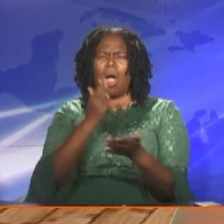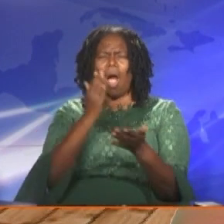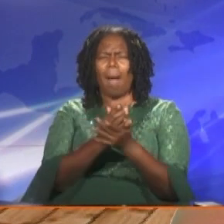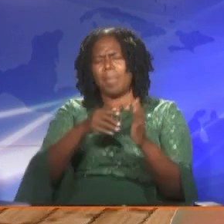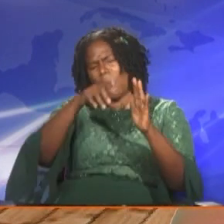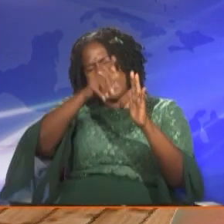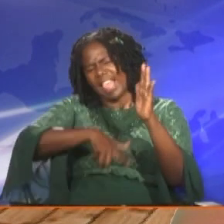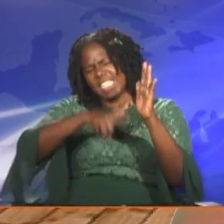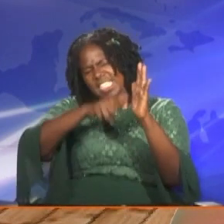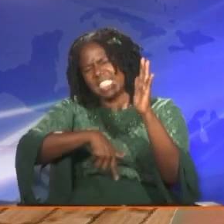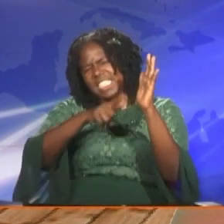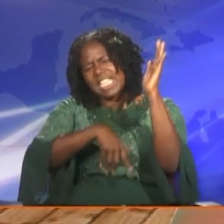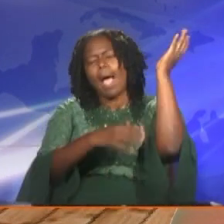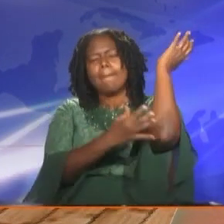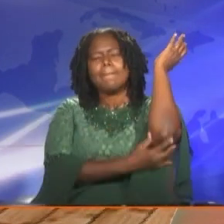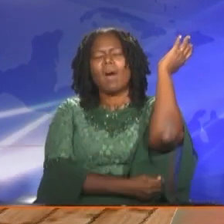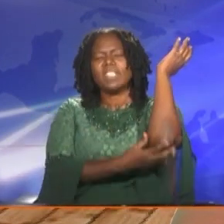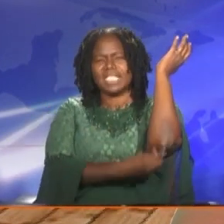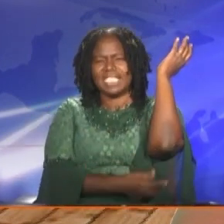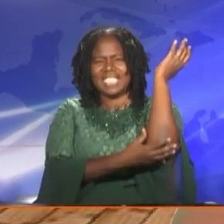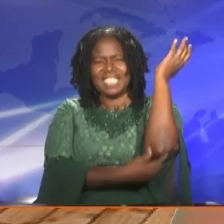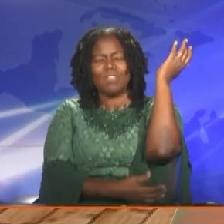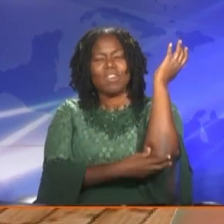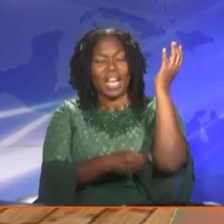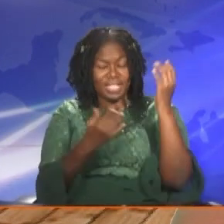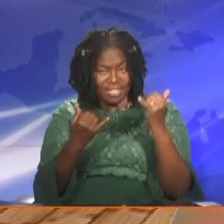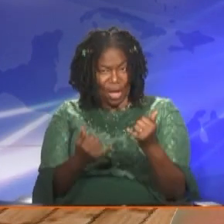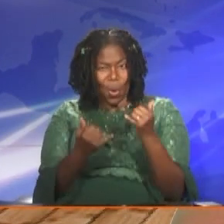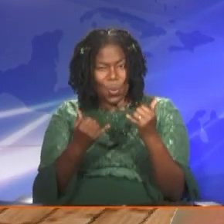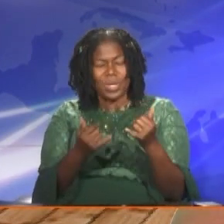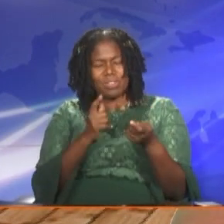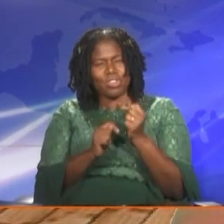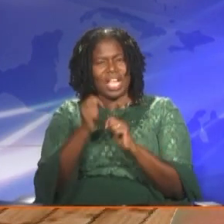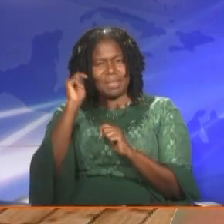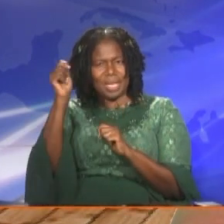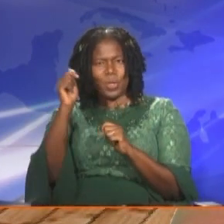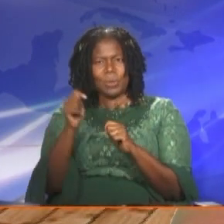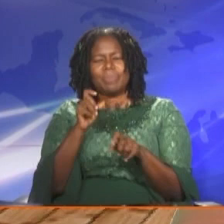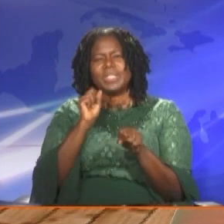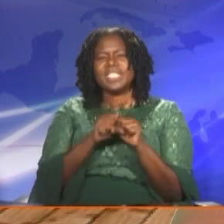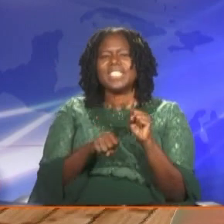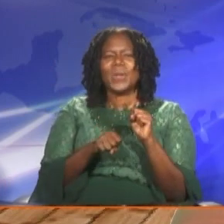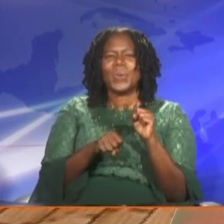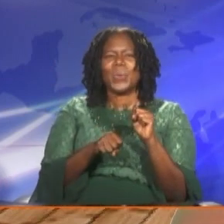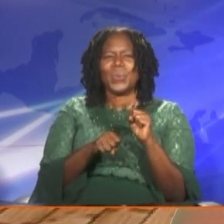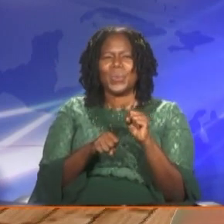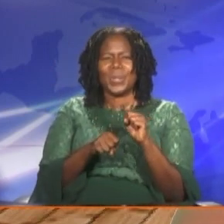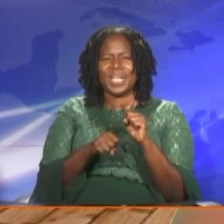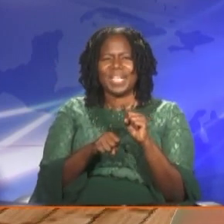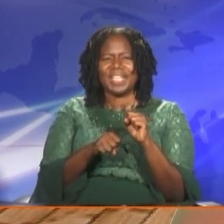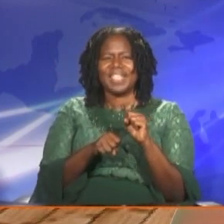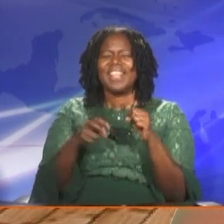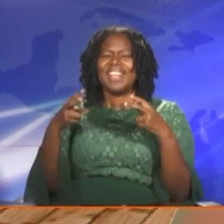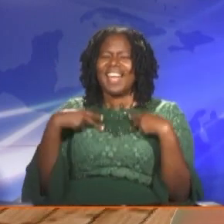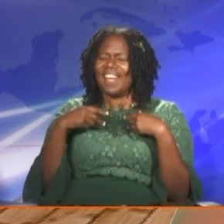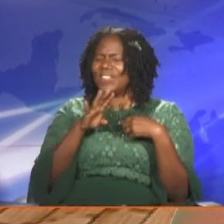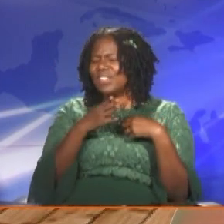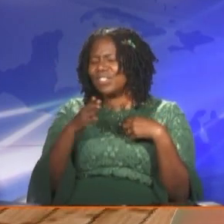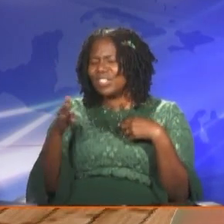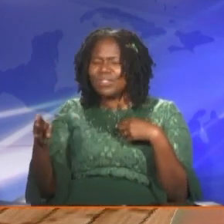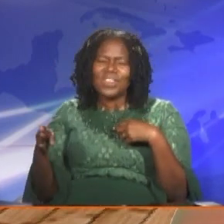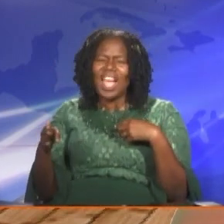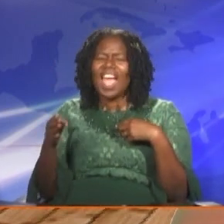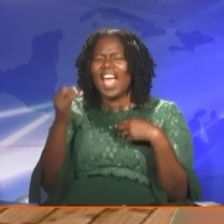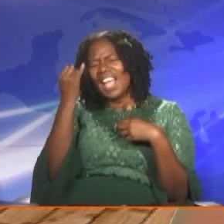persons, looking at the migrant population. So there are these are initiatives that are currently